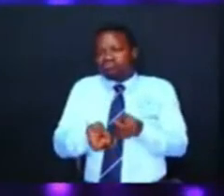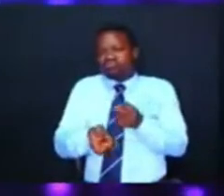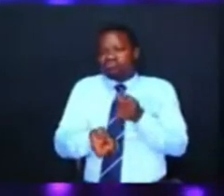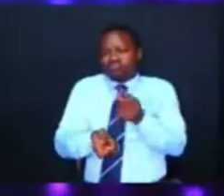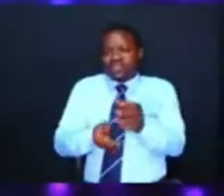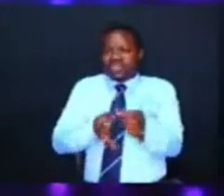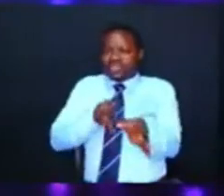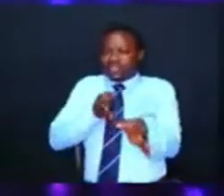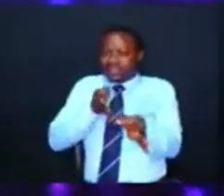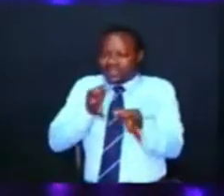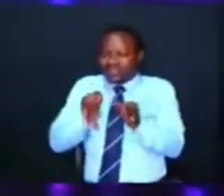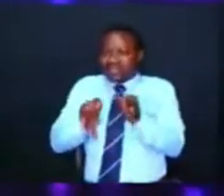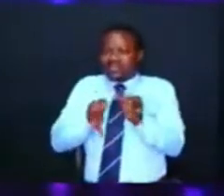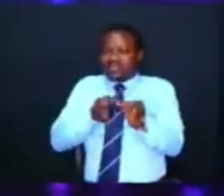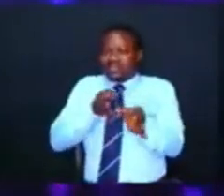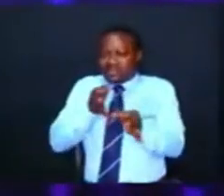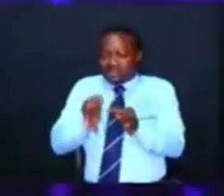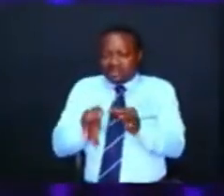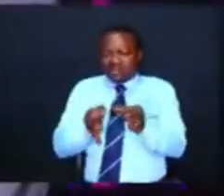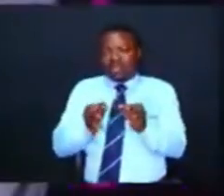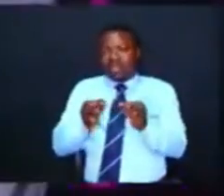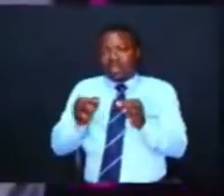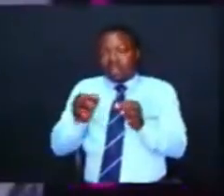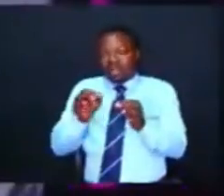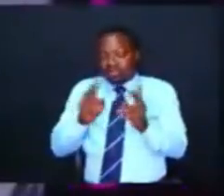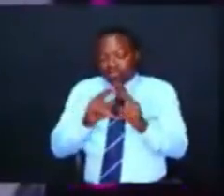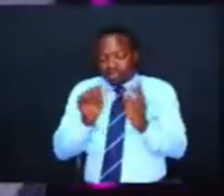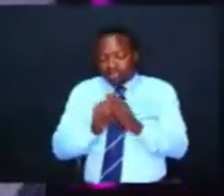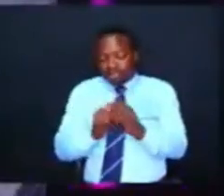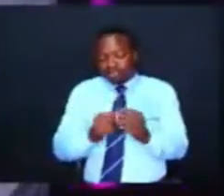on bitterness to a